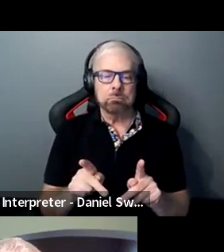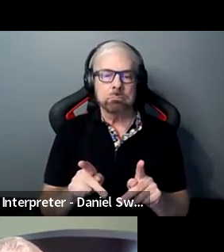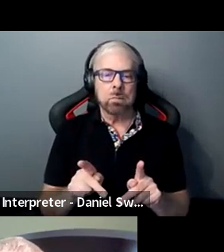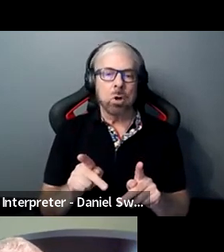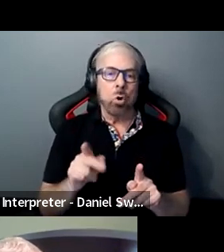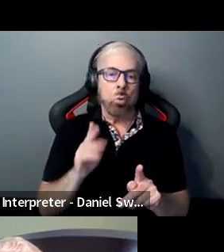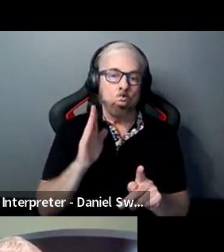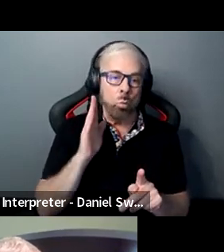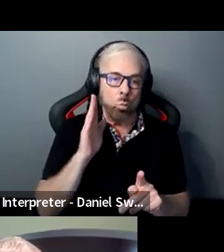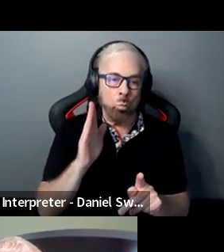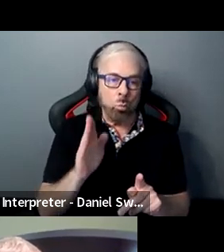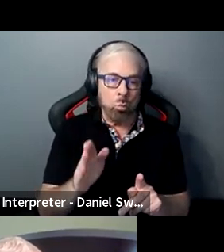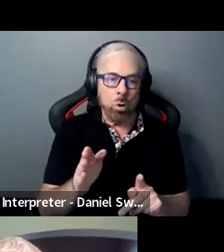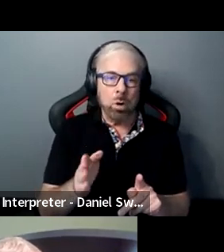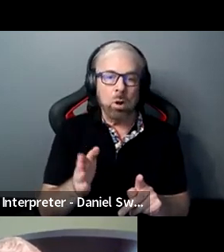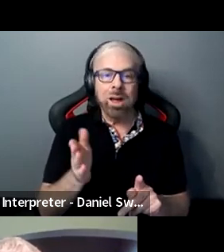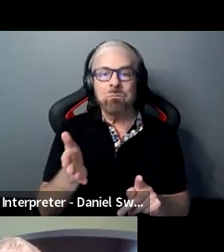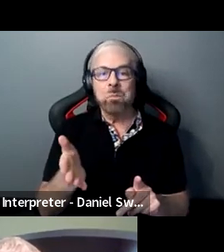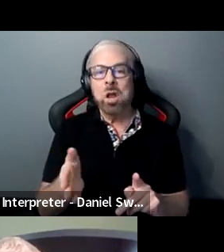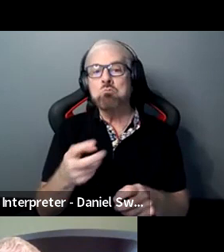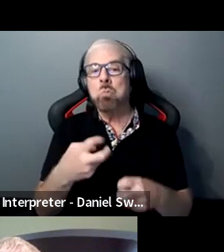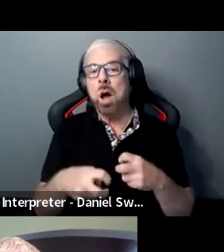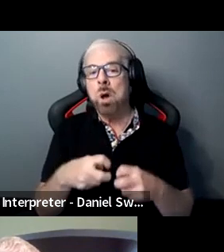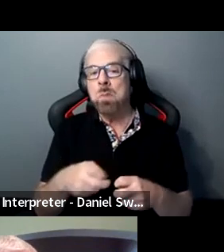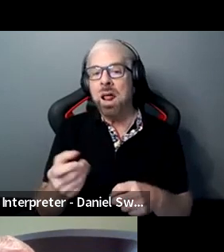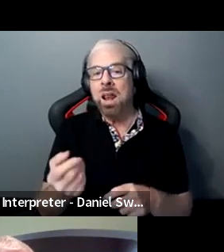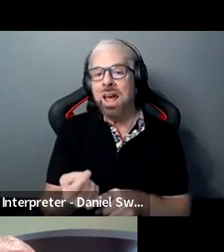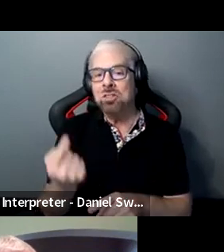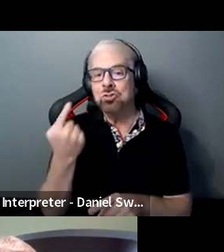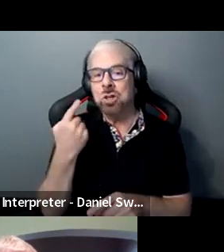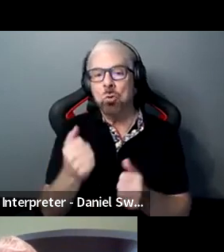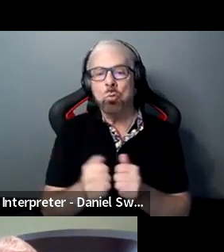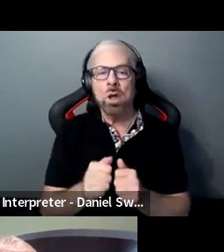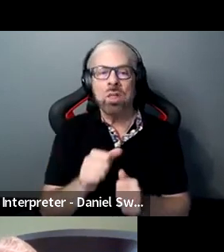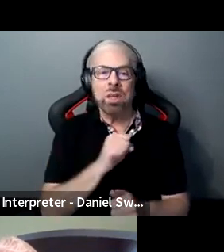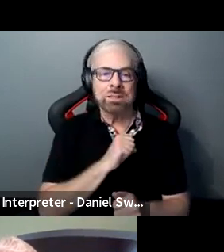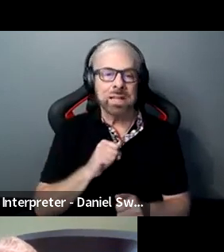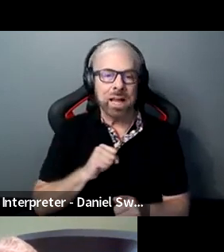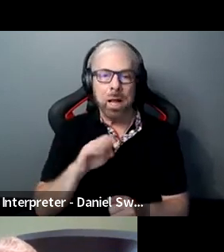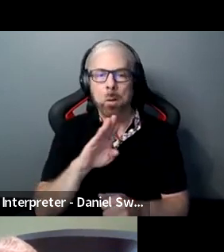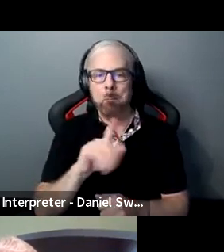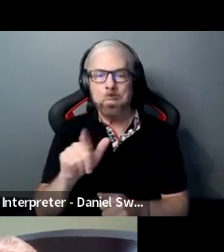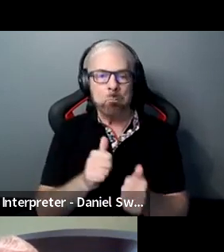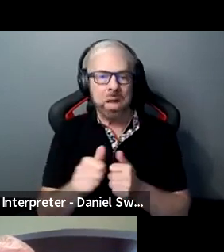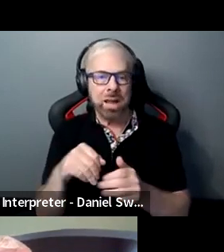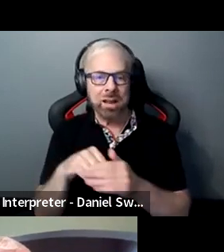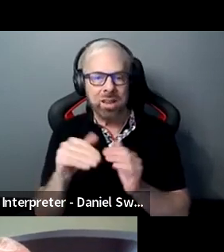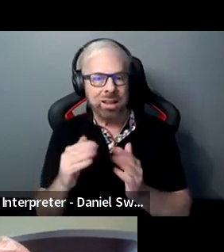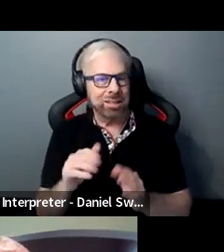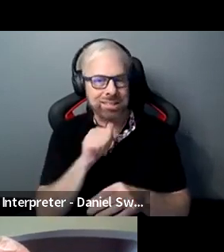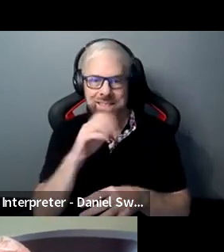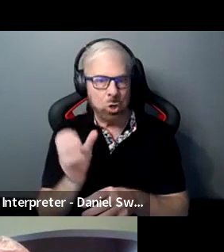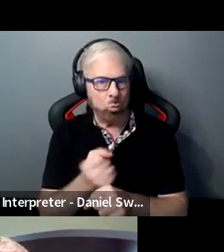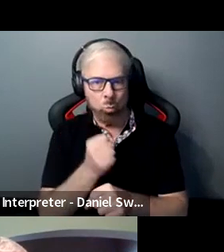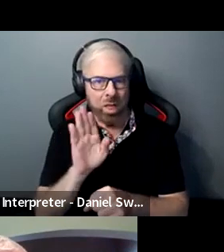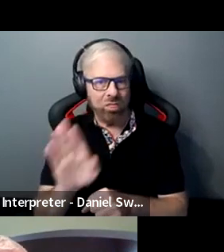would have been problems last year with the Senate bill passing in the House did not win their primaries.